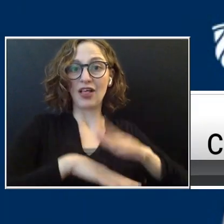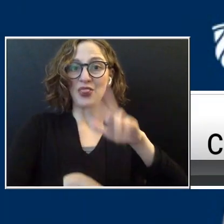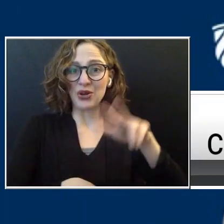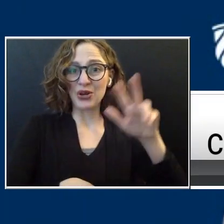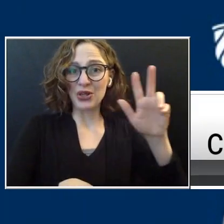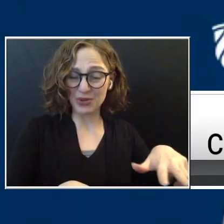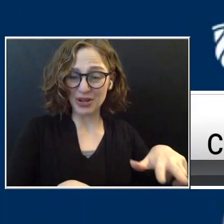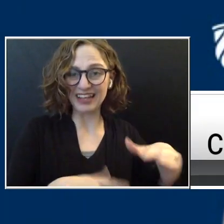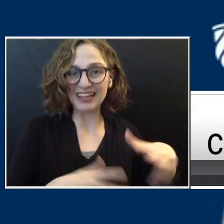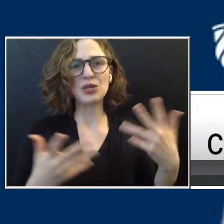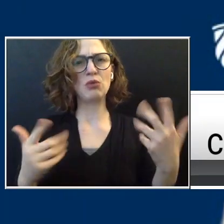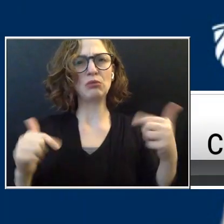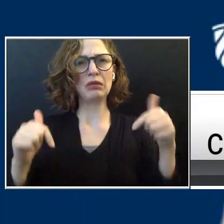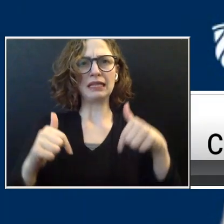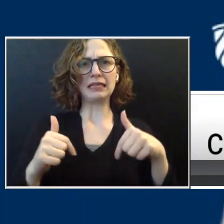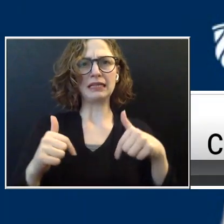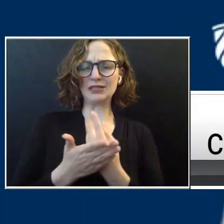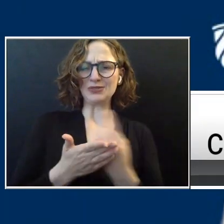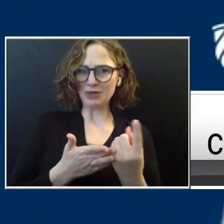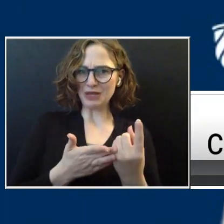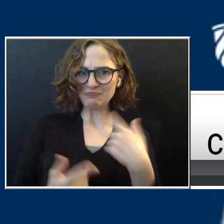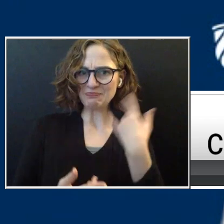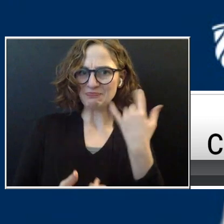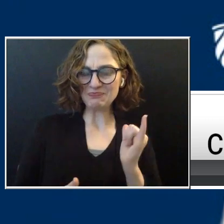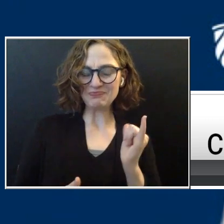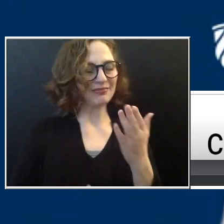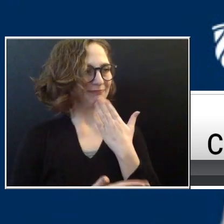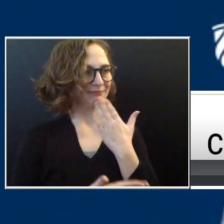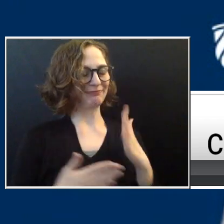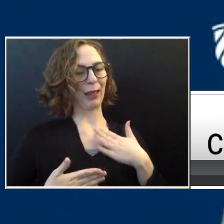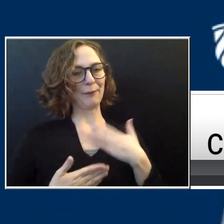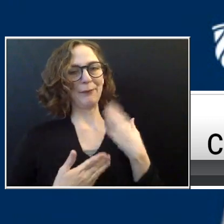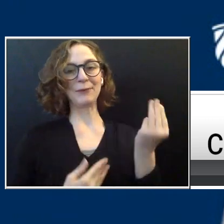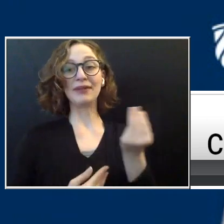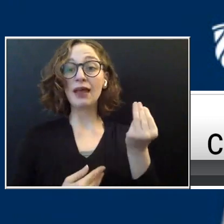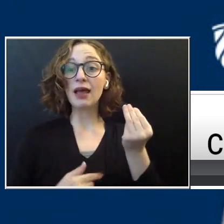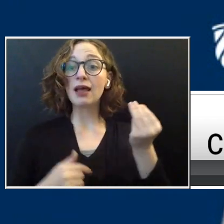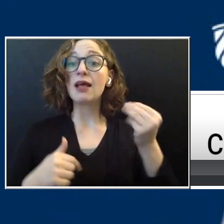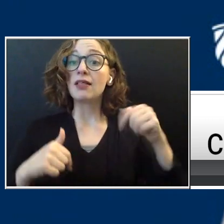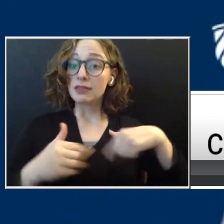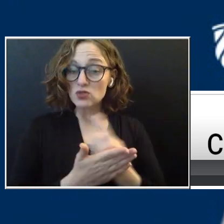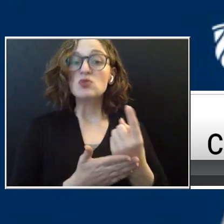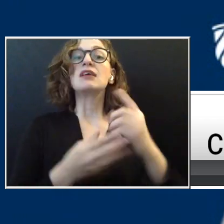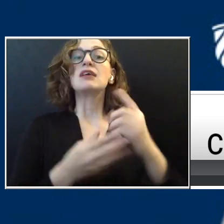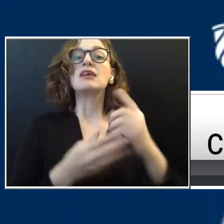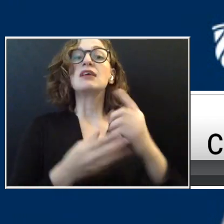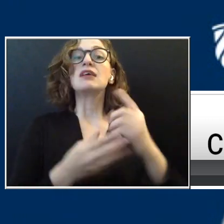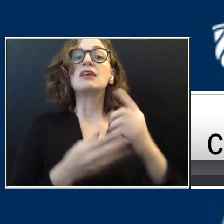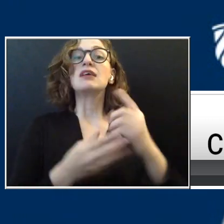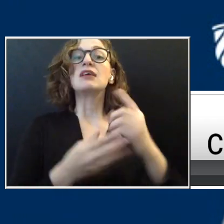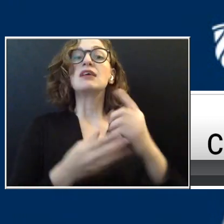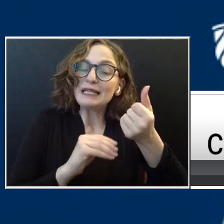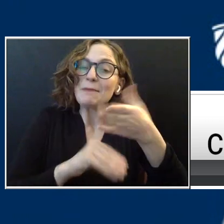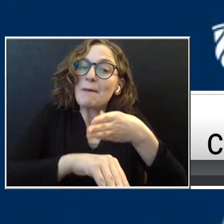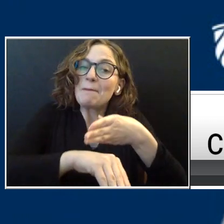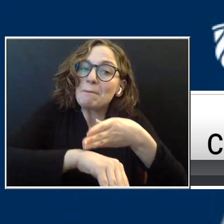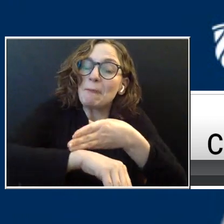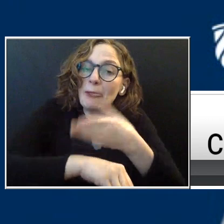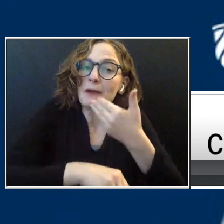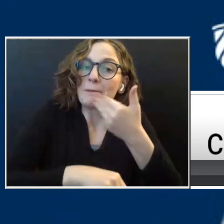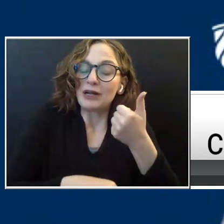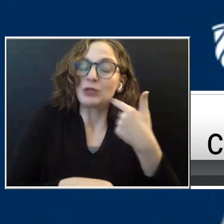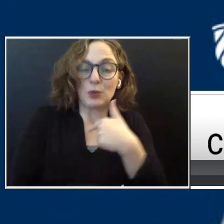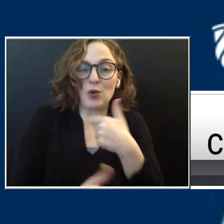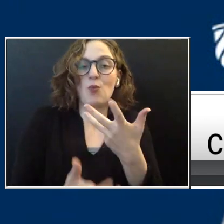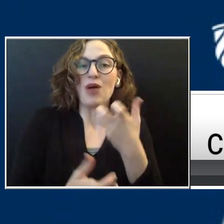Yeah, hi, thanks. Happy Monday. The numbers are looking a little bit better this week. We always want less compared to more. Right